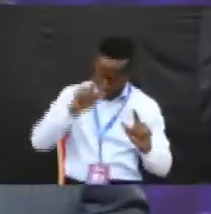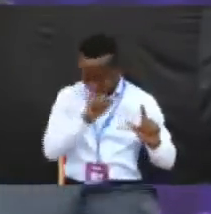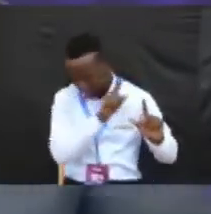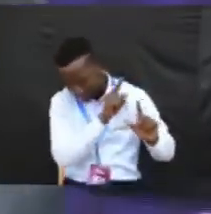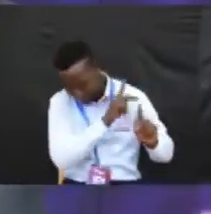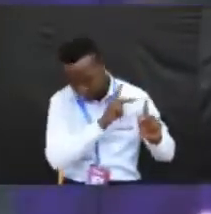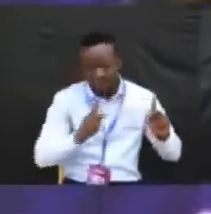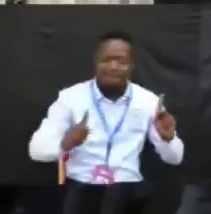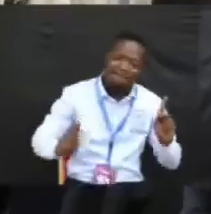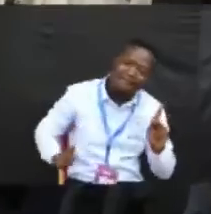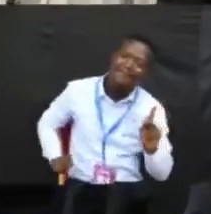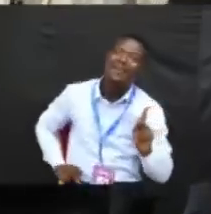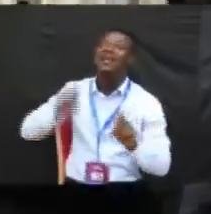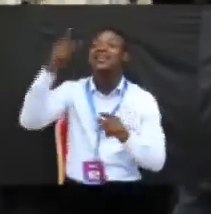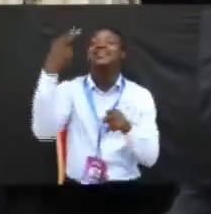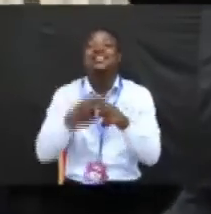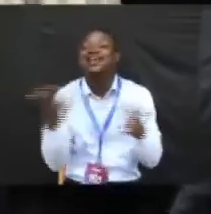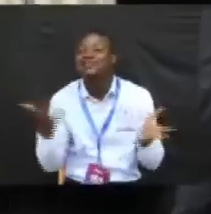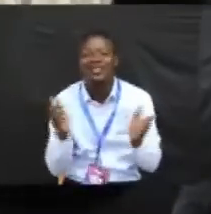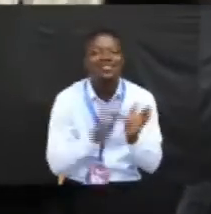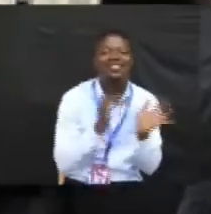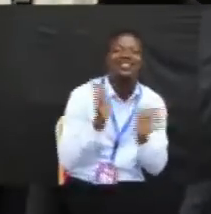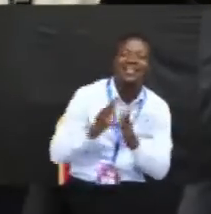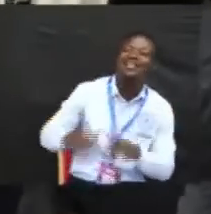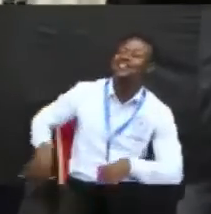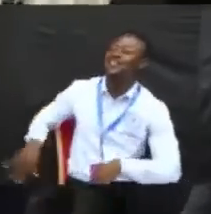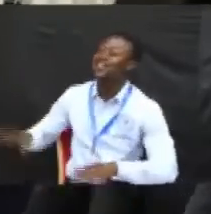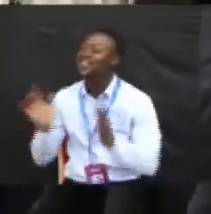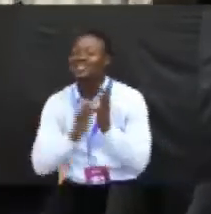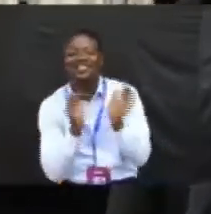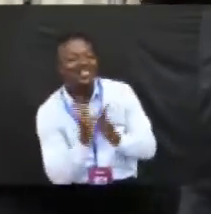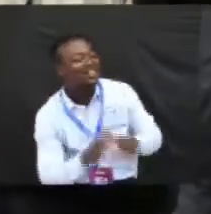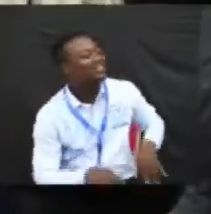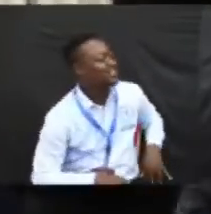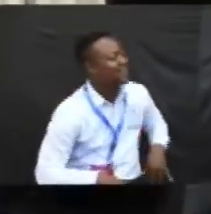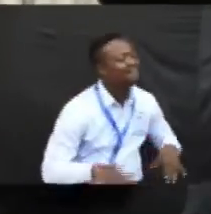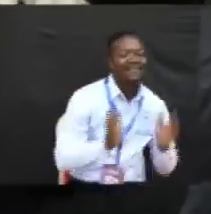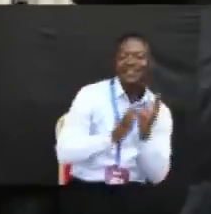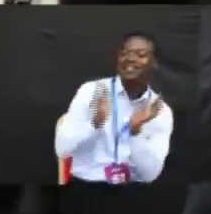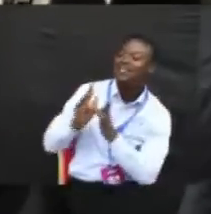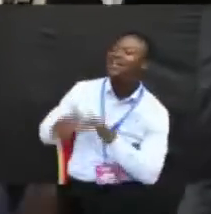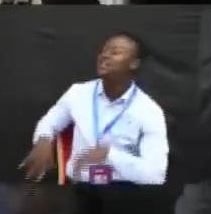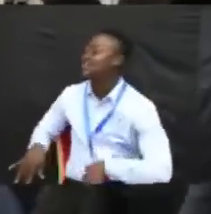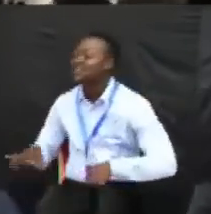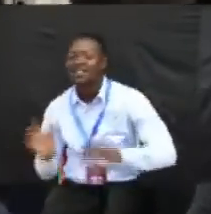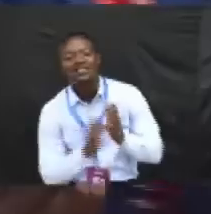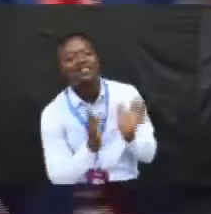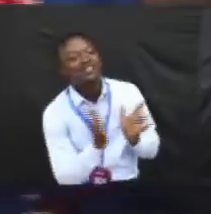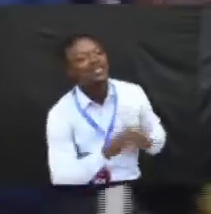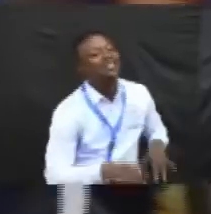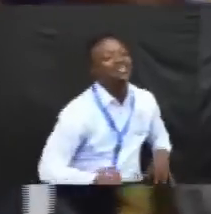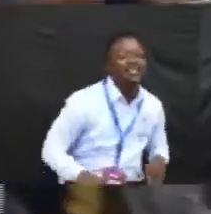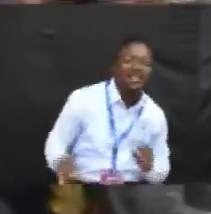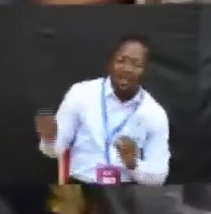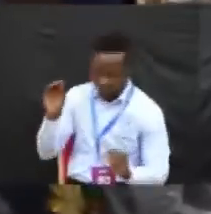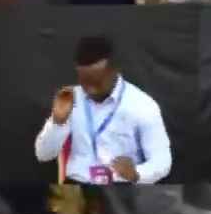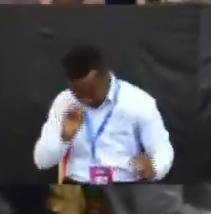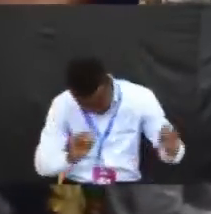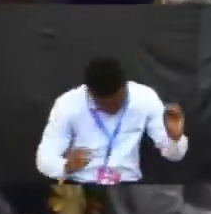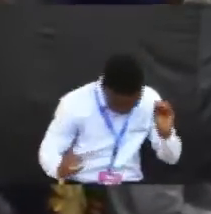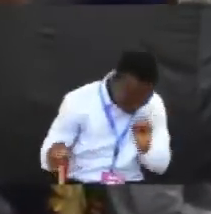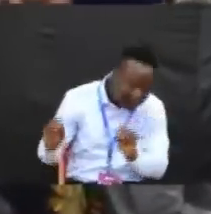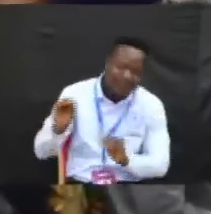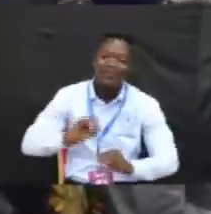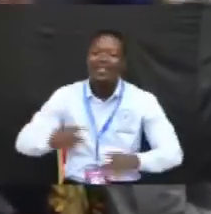He is the king. His name is Jesus. His name is Jesus. Jesus. Jesus. Jesus. Jesus.